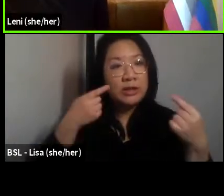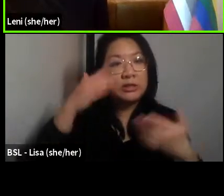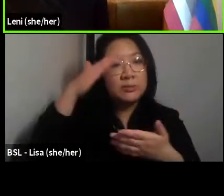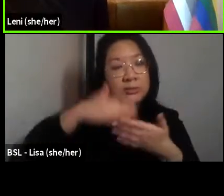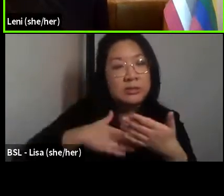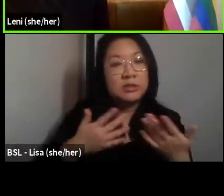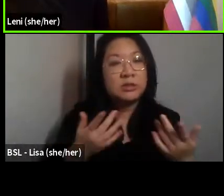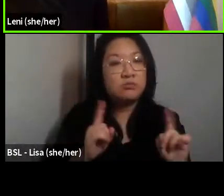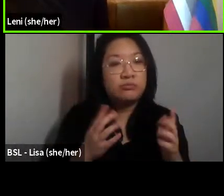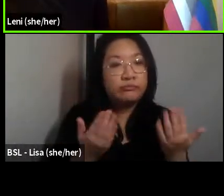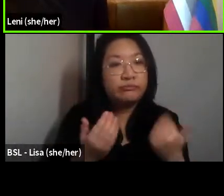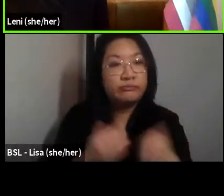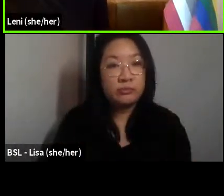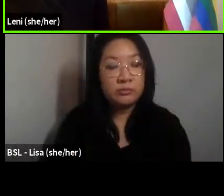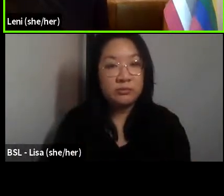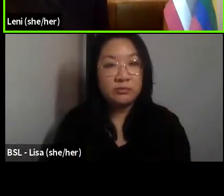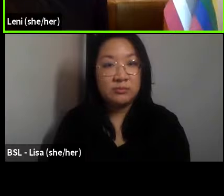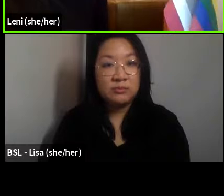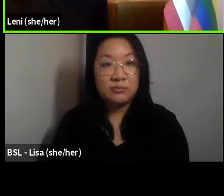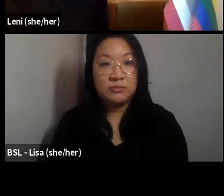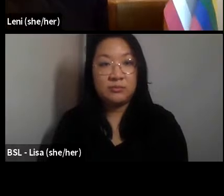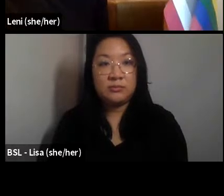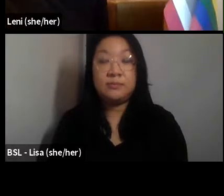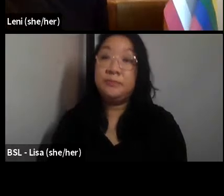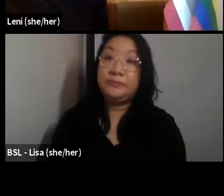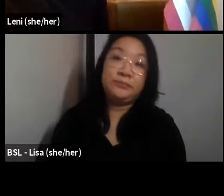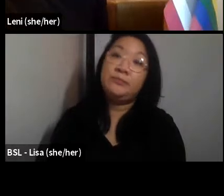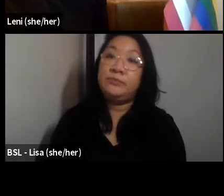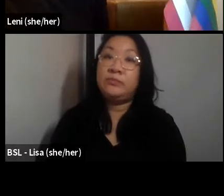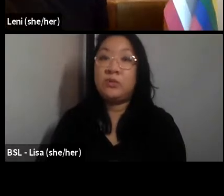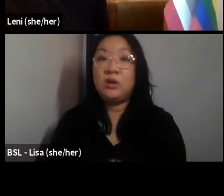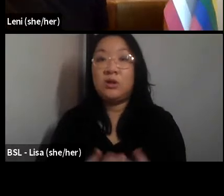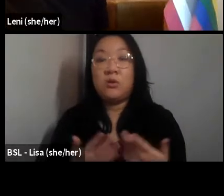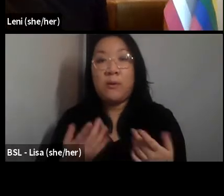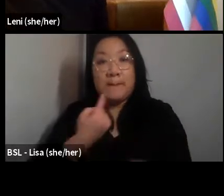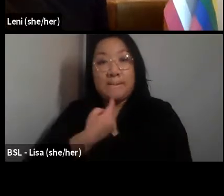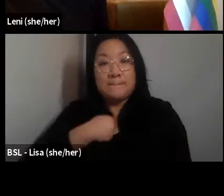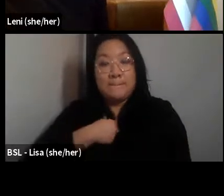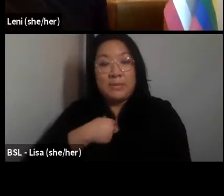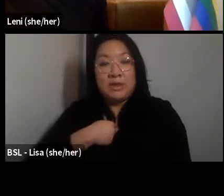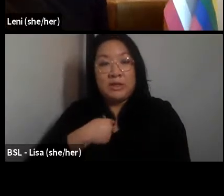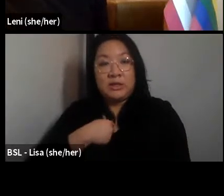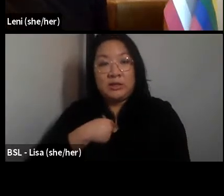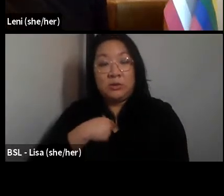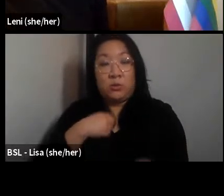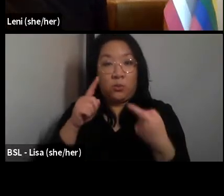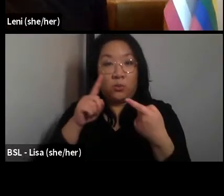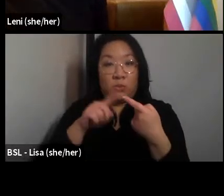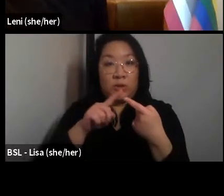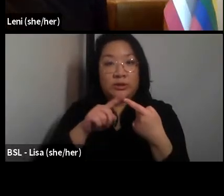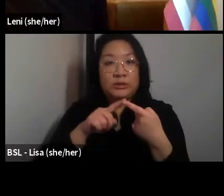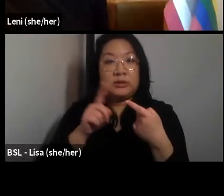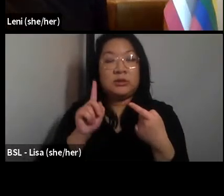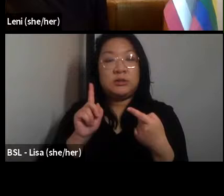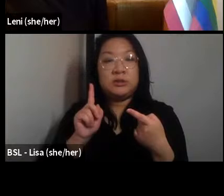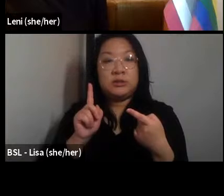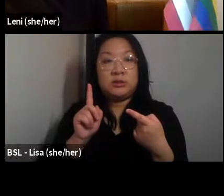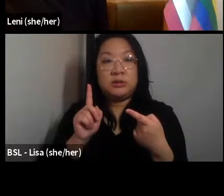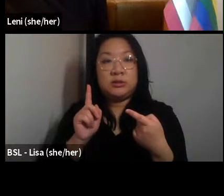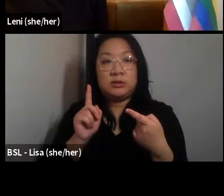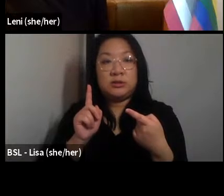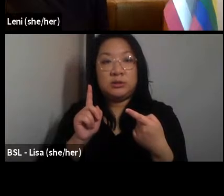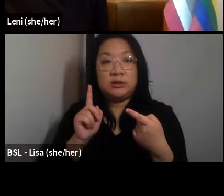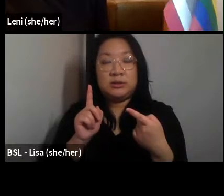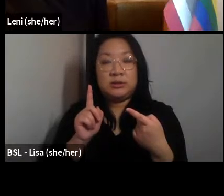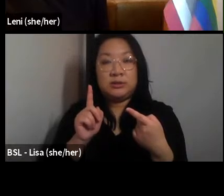by ASPEC. Yeah, for me, one of them is what